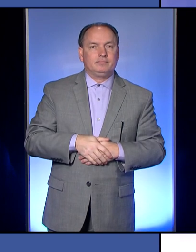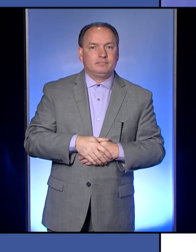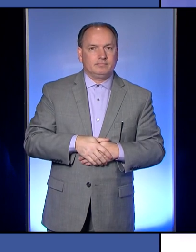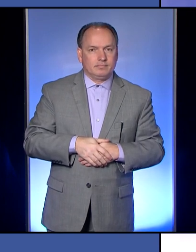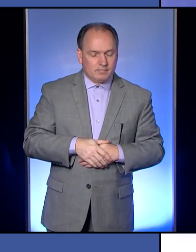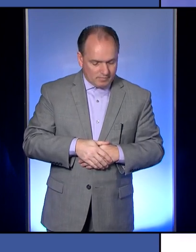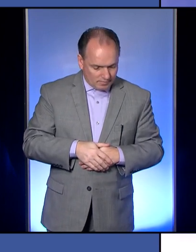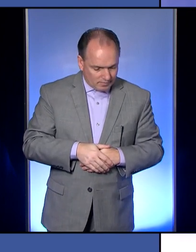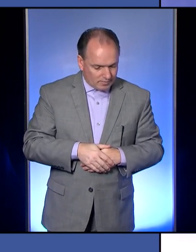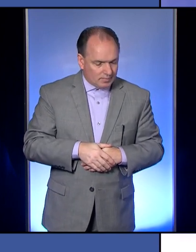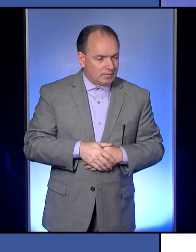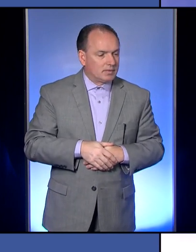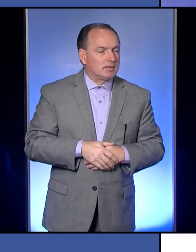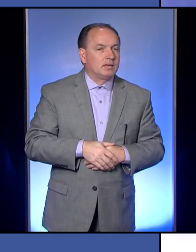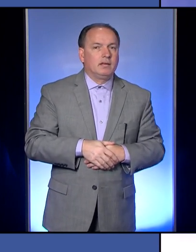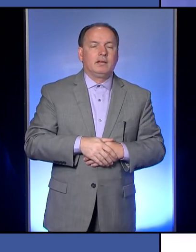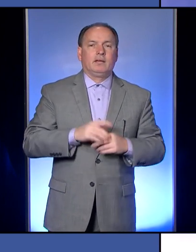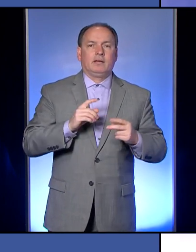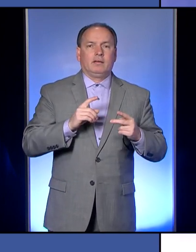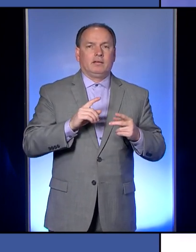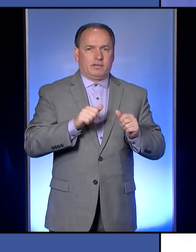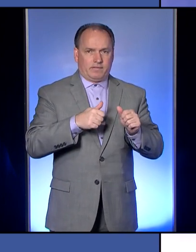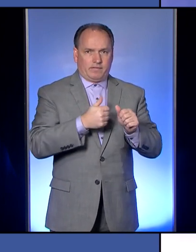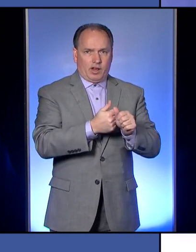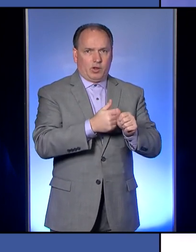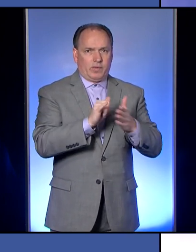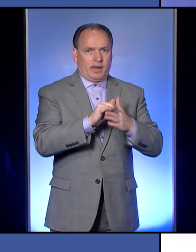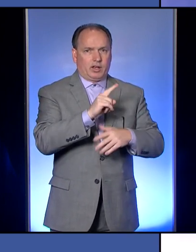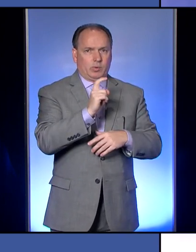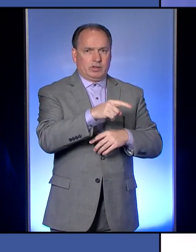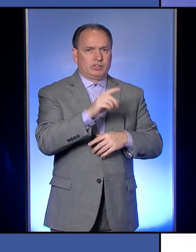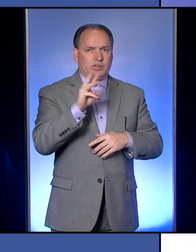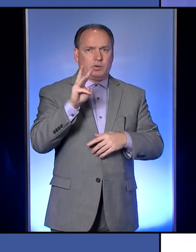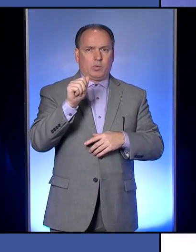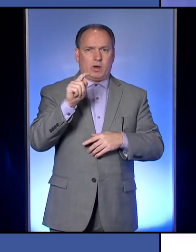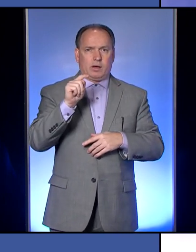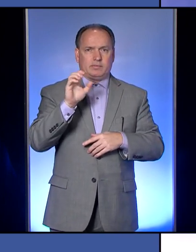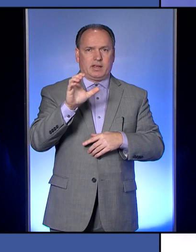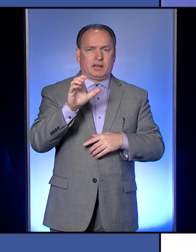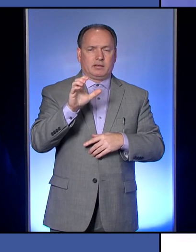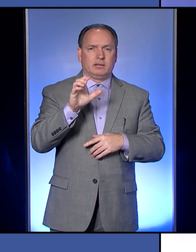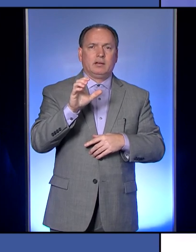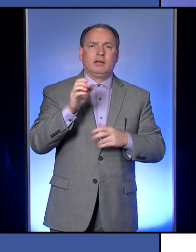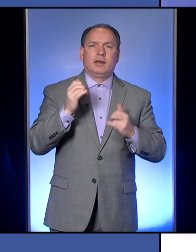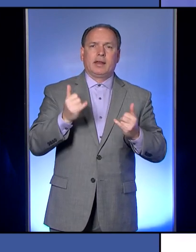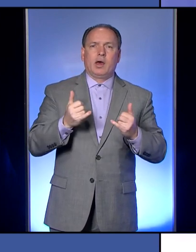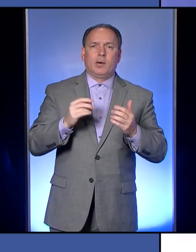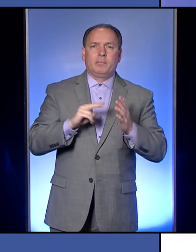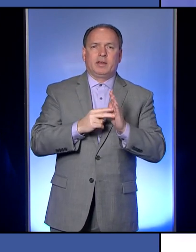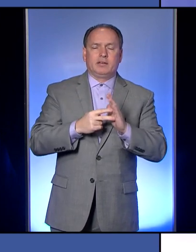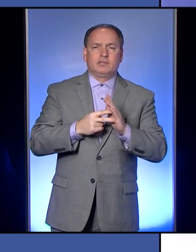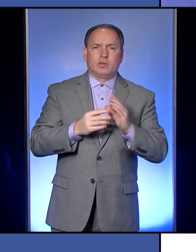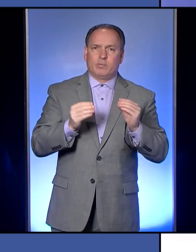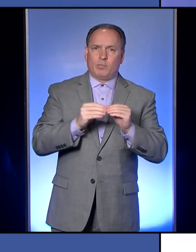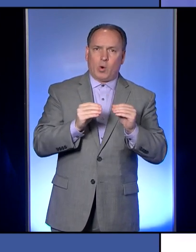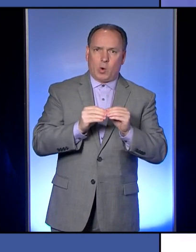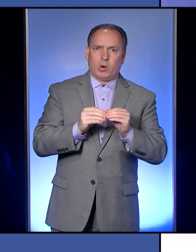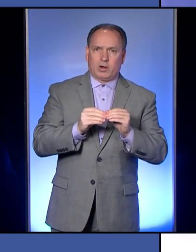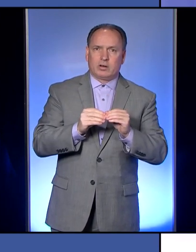Yes, Kathy, it's David. Just to follow up on Wabtec, does this give more credence to the efforts to try